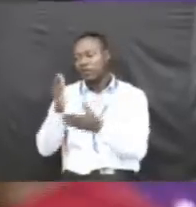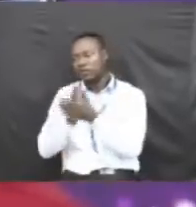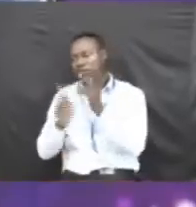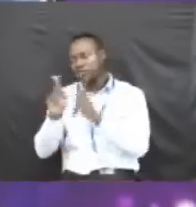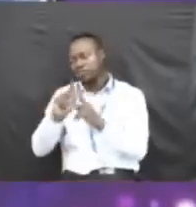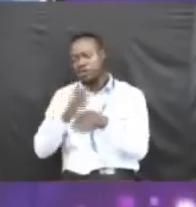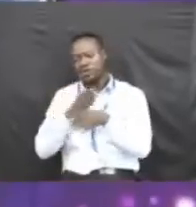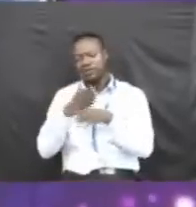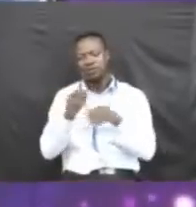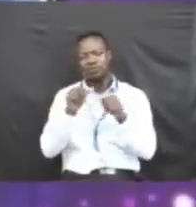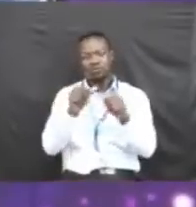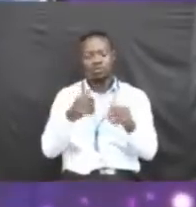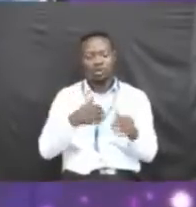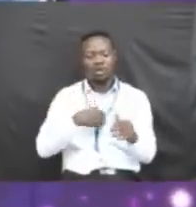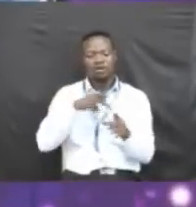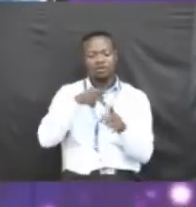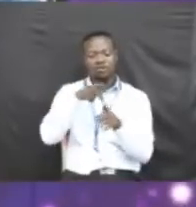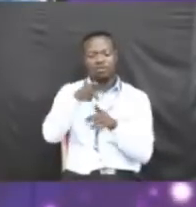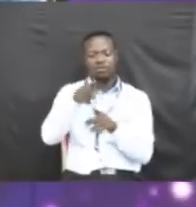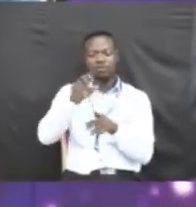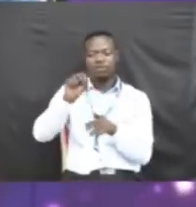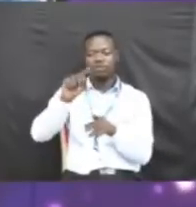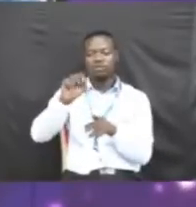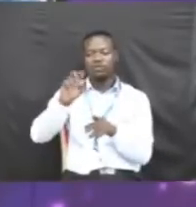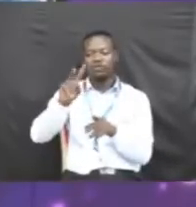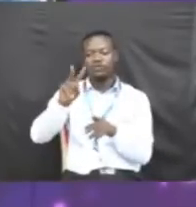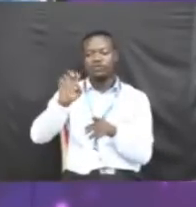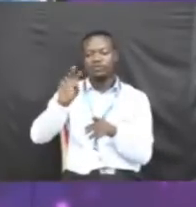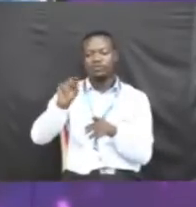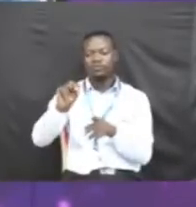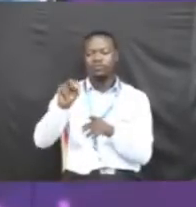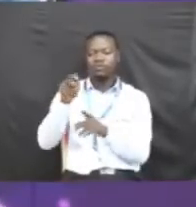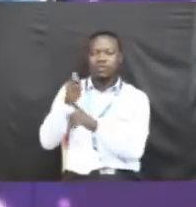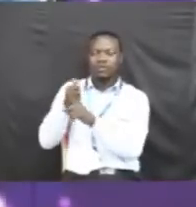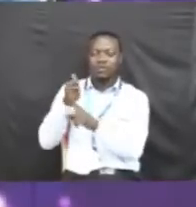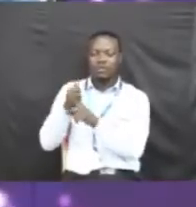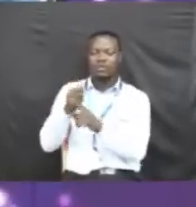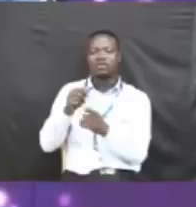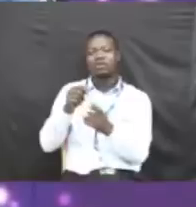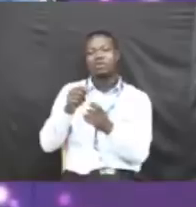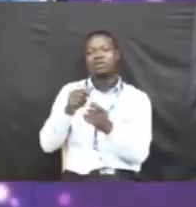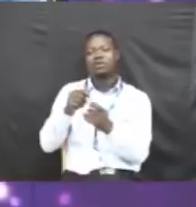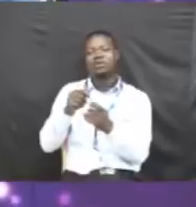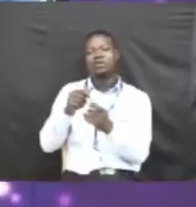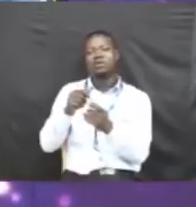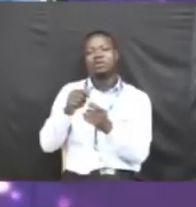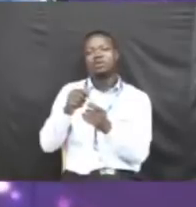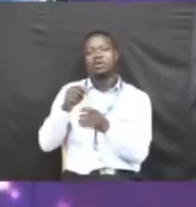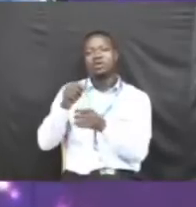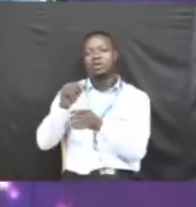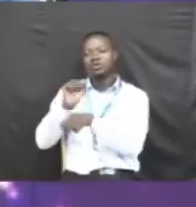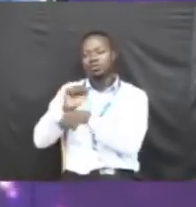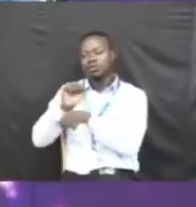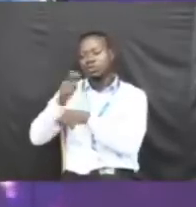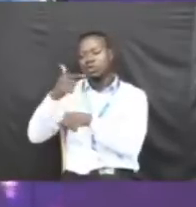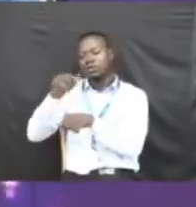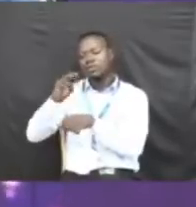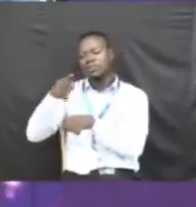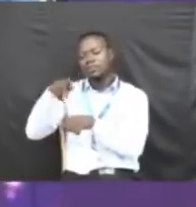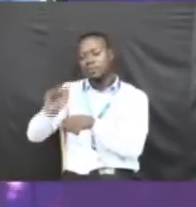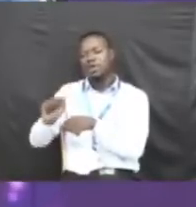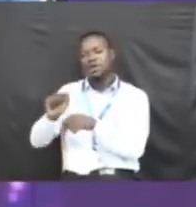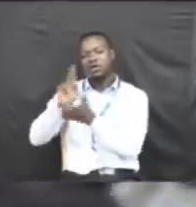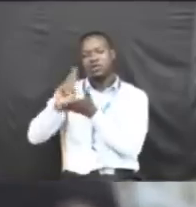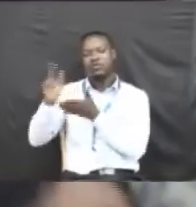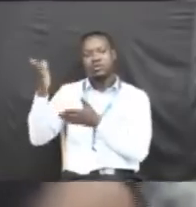on. We have professor Steven, former recctor Gimpa and former jet board chairman Gary in our midst.